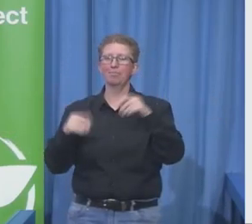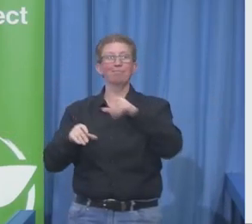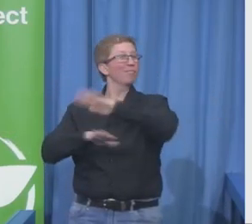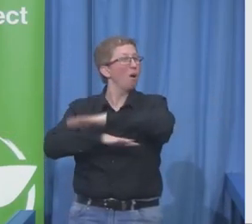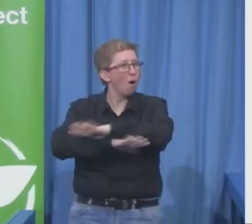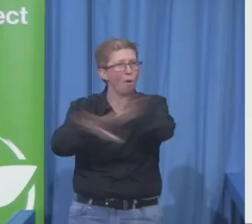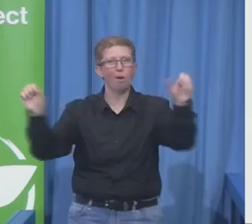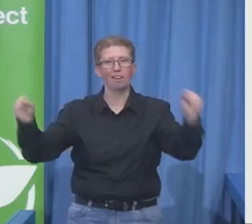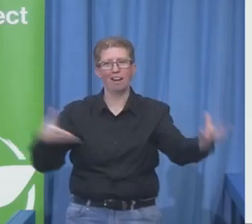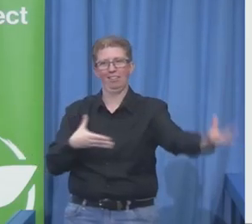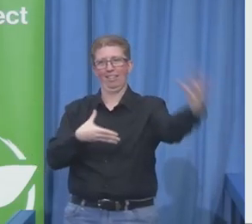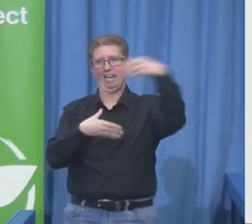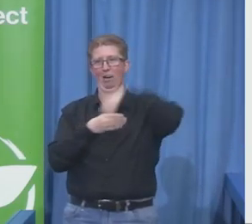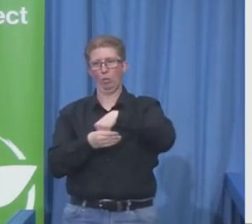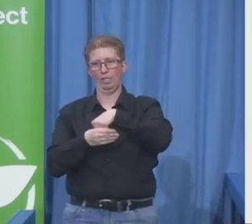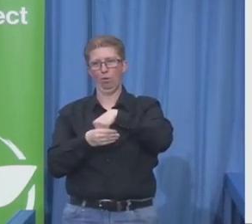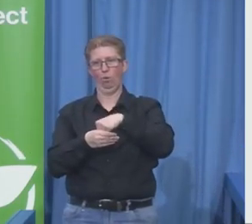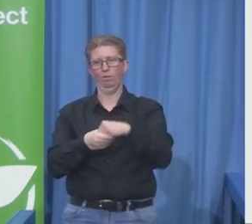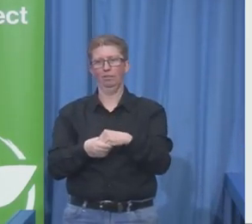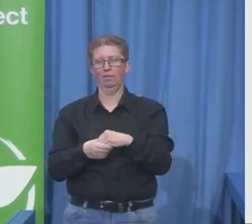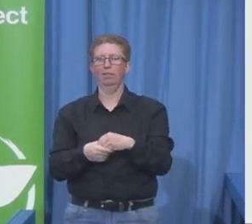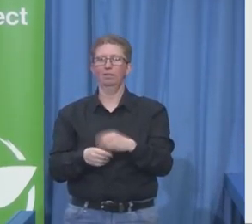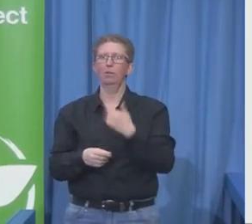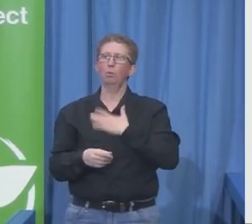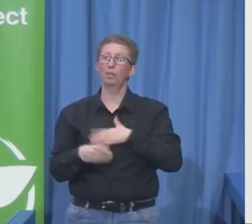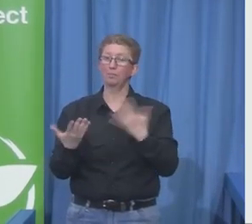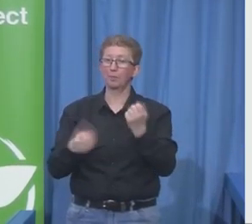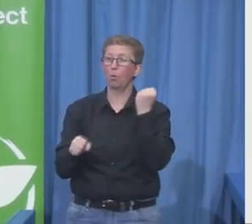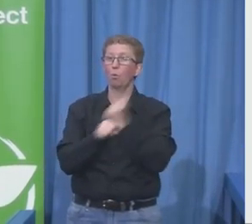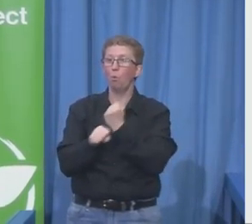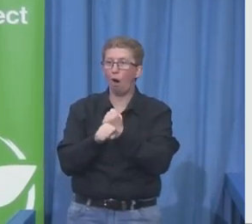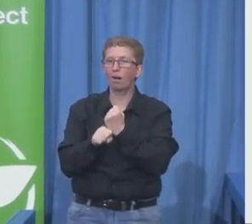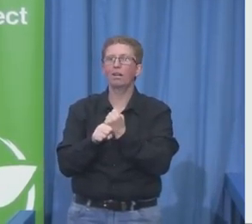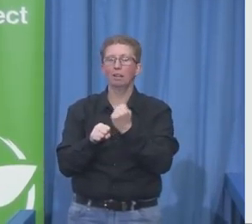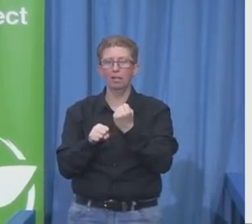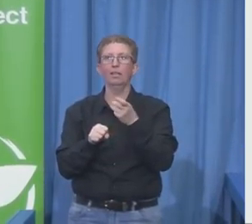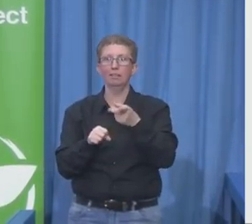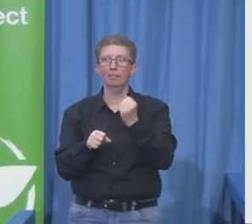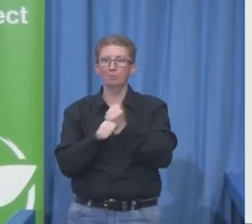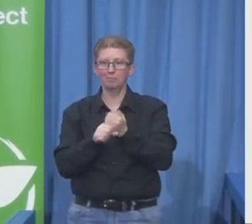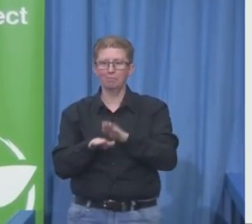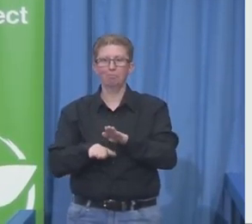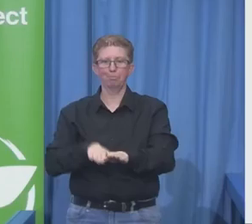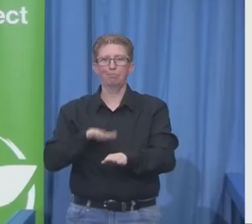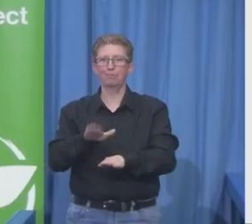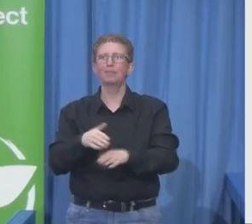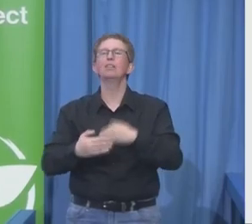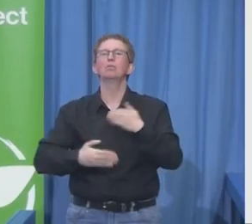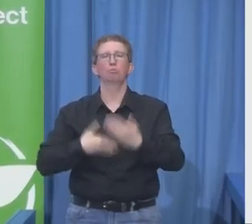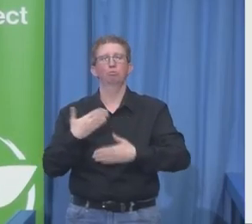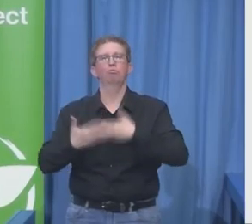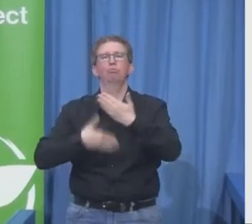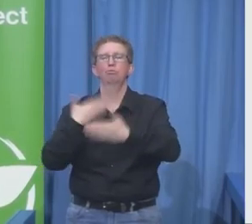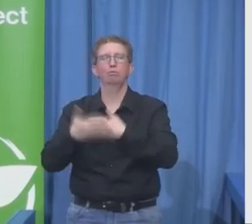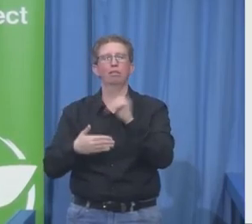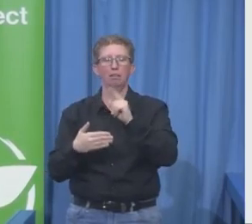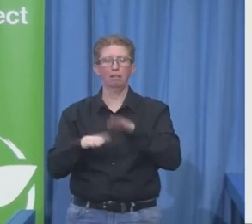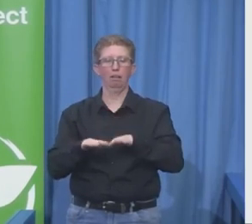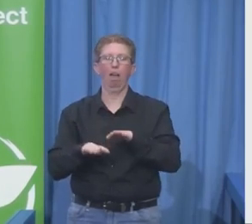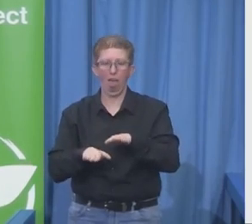or an application, and then again invest time in it to make it inclusive. Now we have invested into a technology